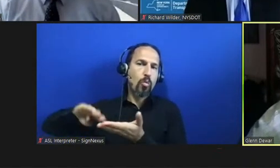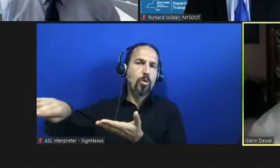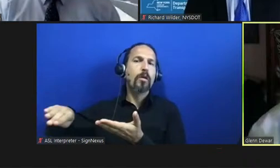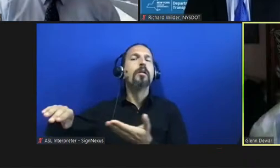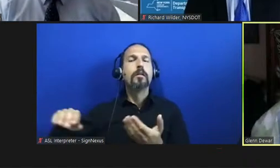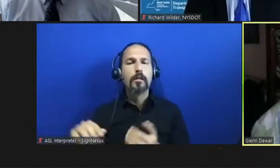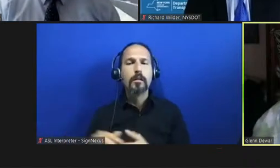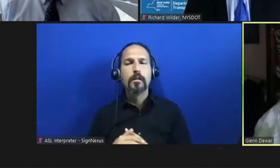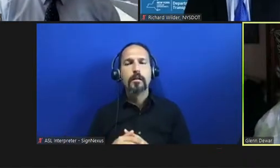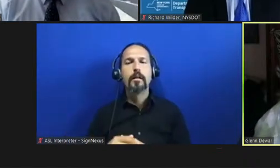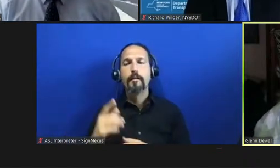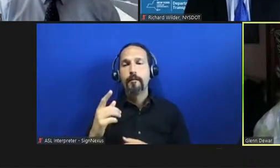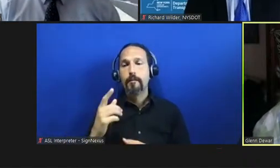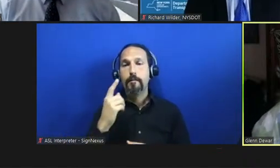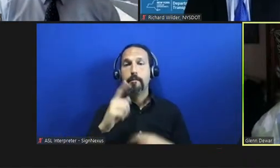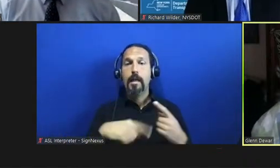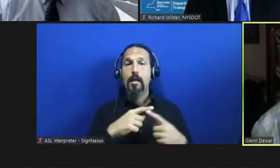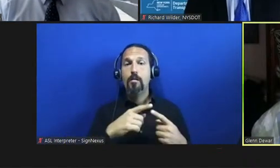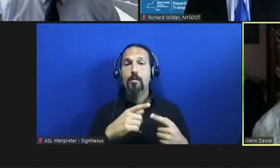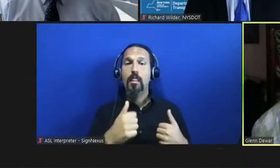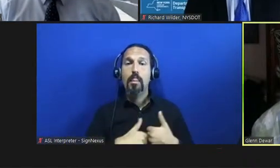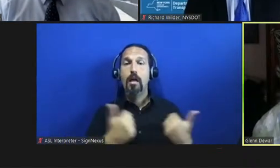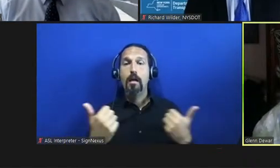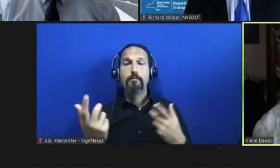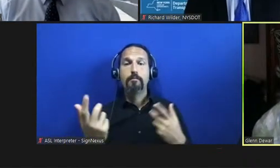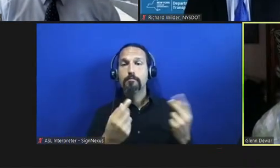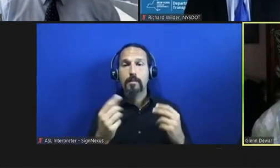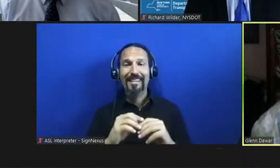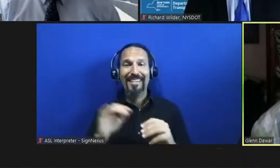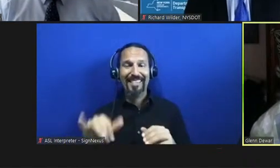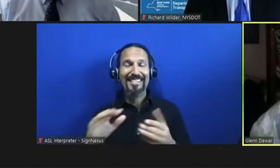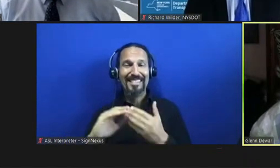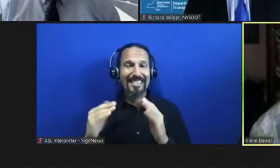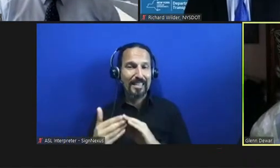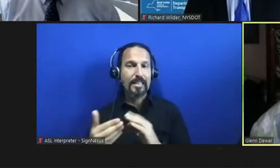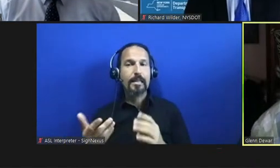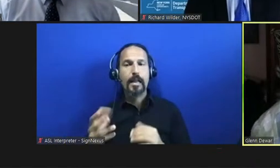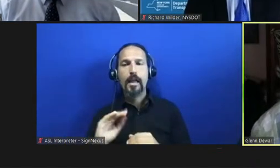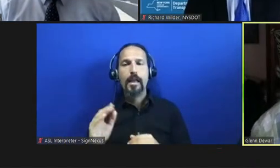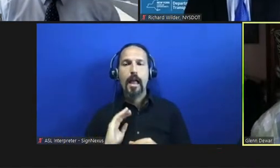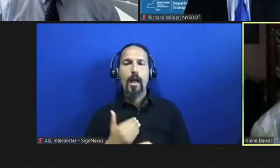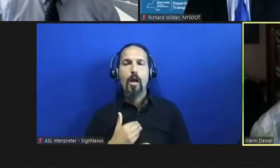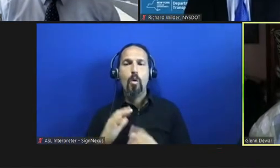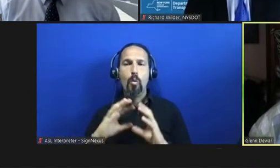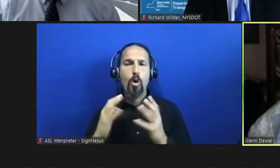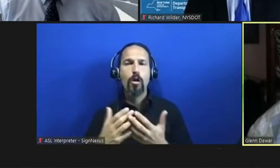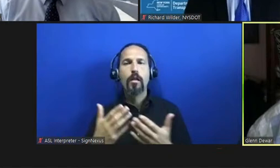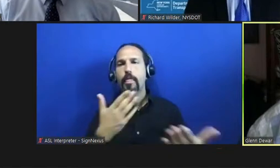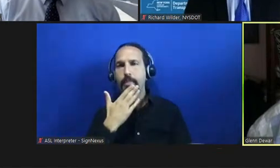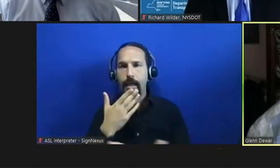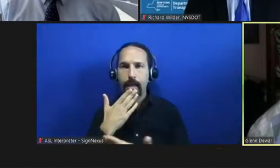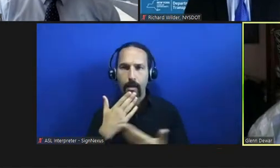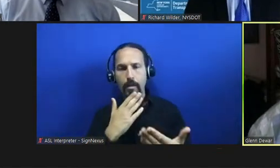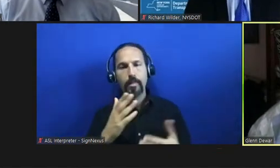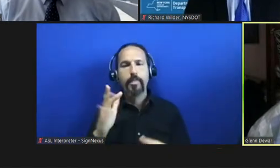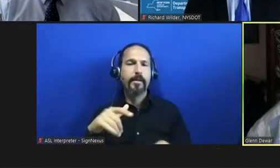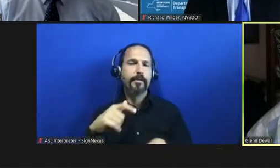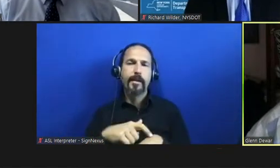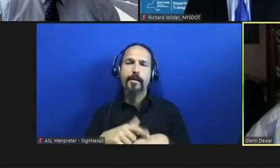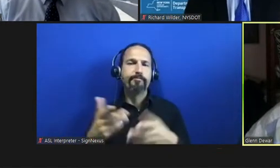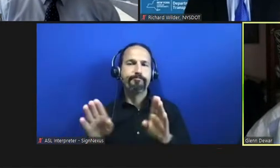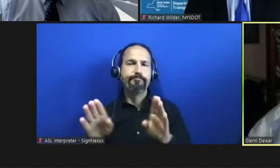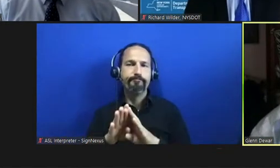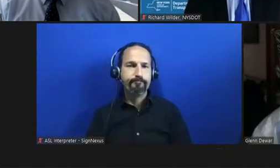from life in the city and our world uh thank you very much that's all the time I